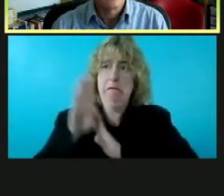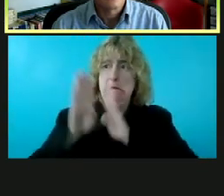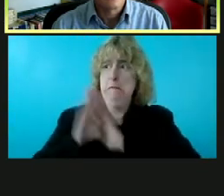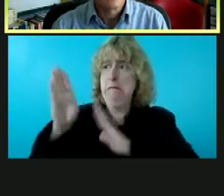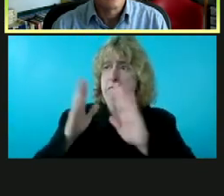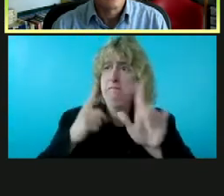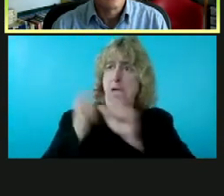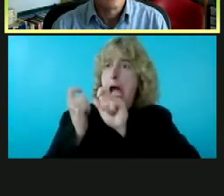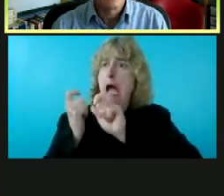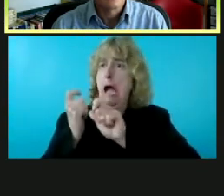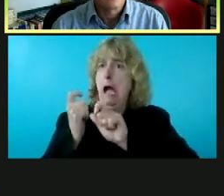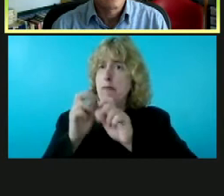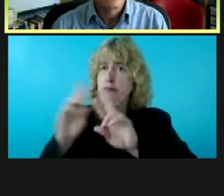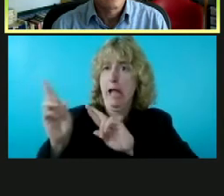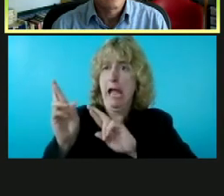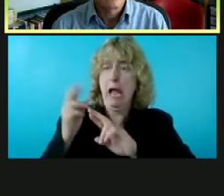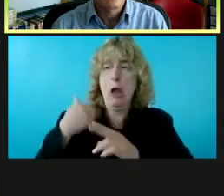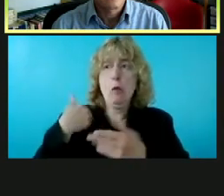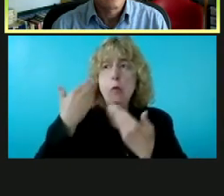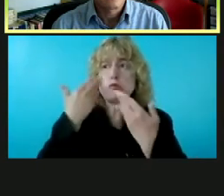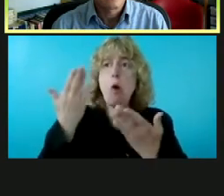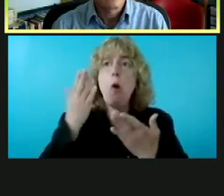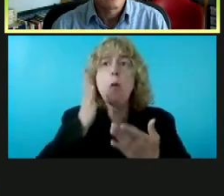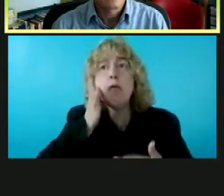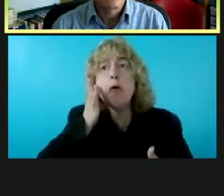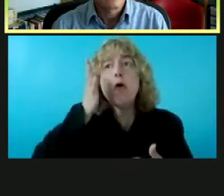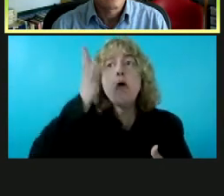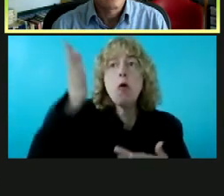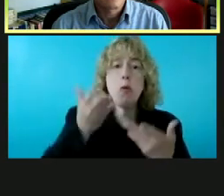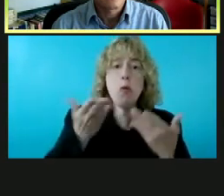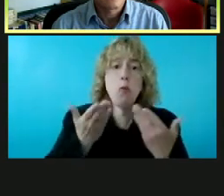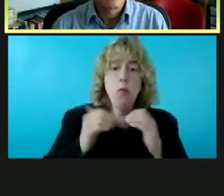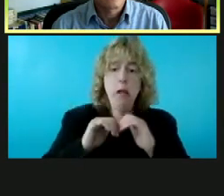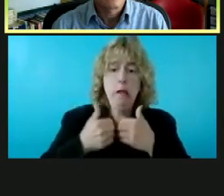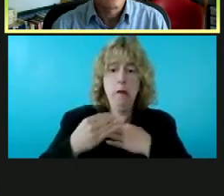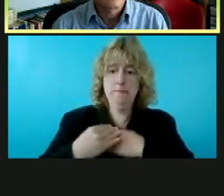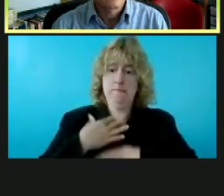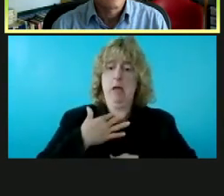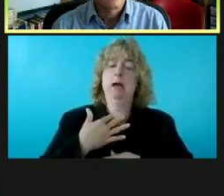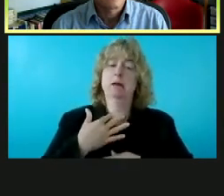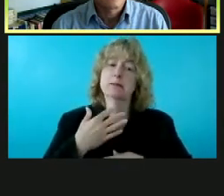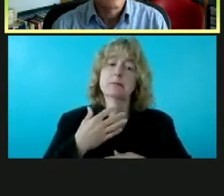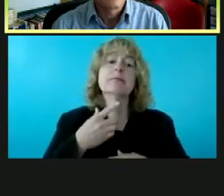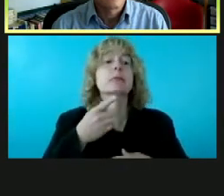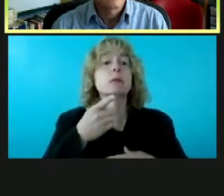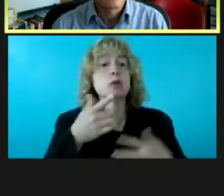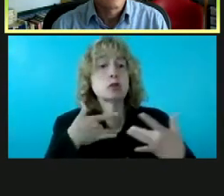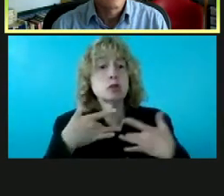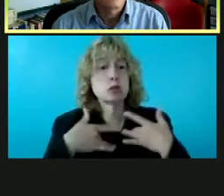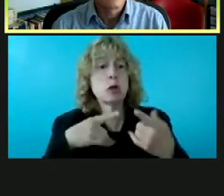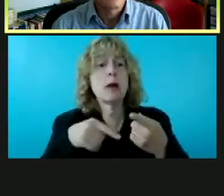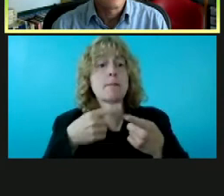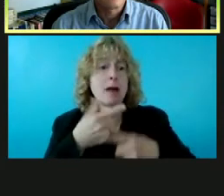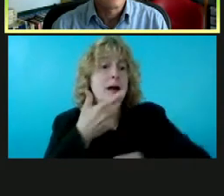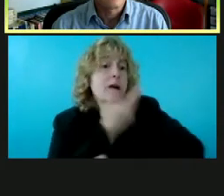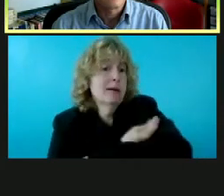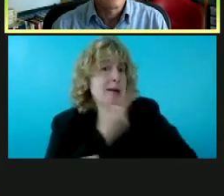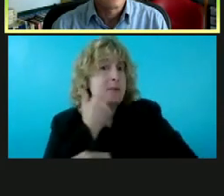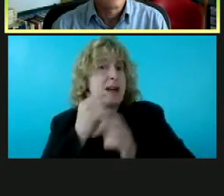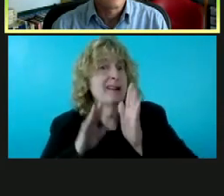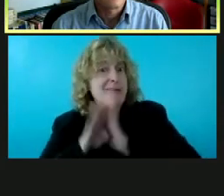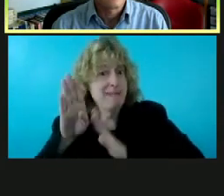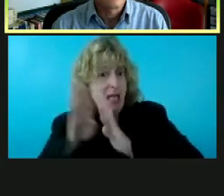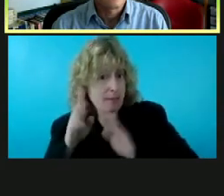what the long-term effects of the vaccine might be, you know? You are concerned about getting a COVID vaccine because it was developed so